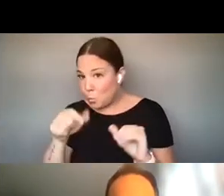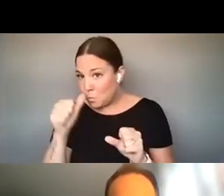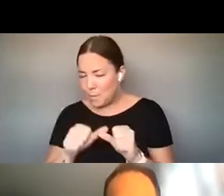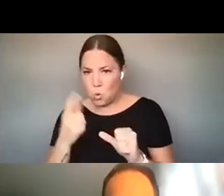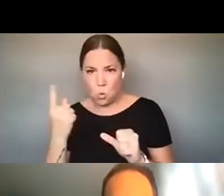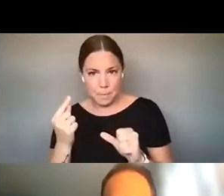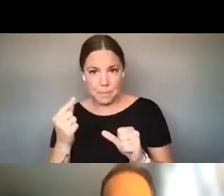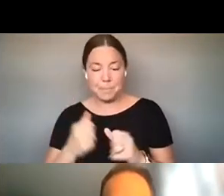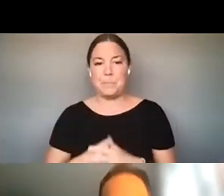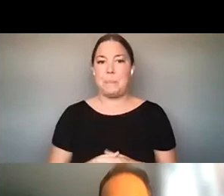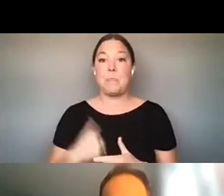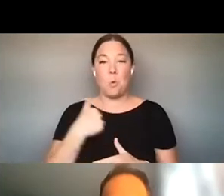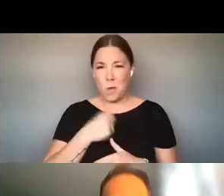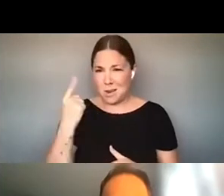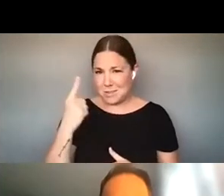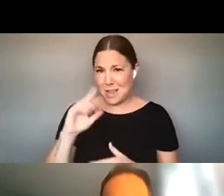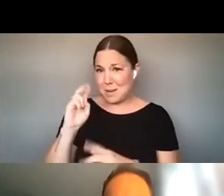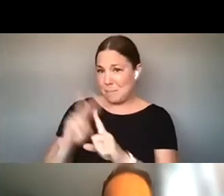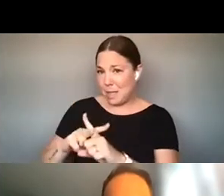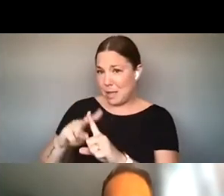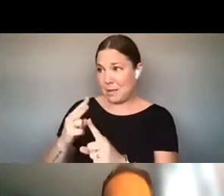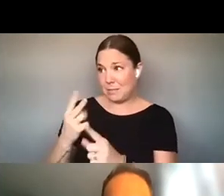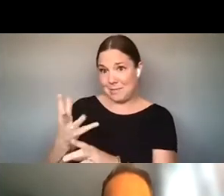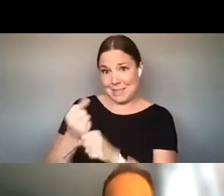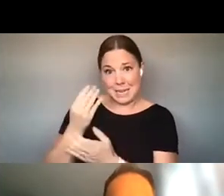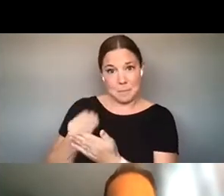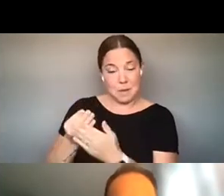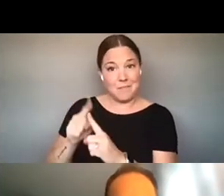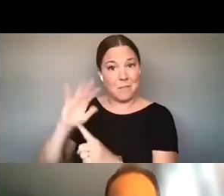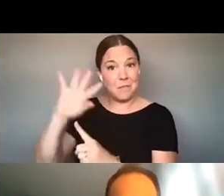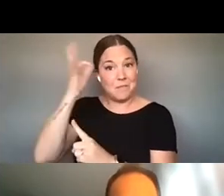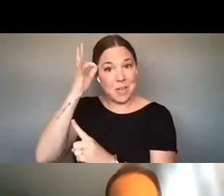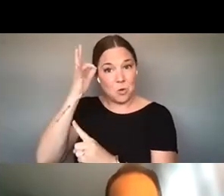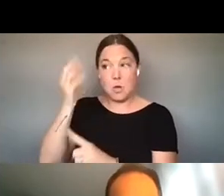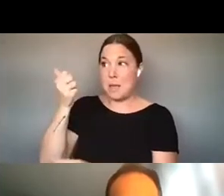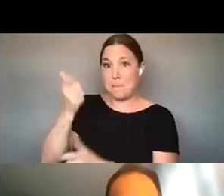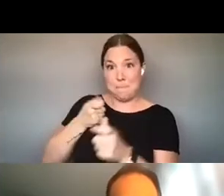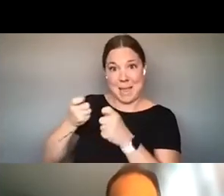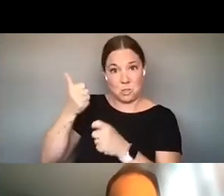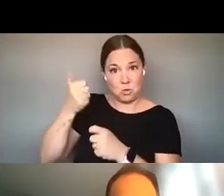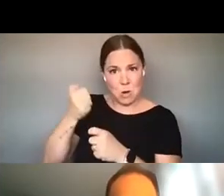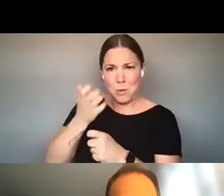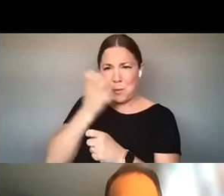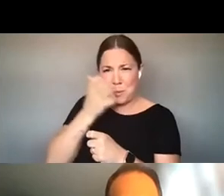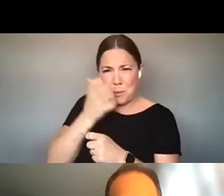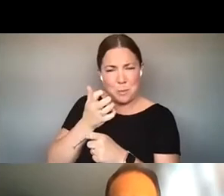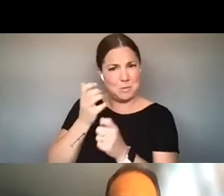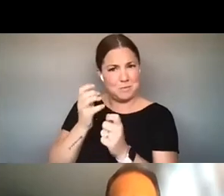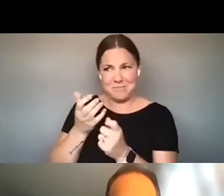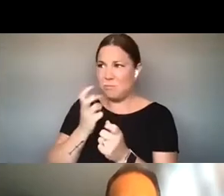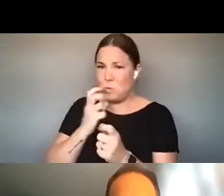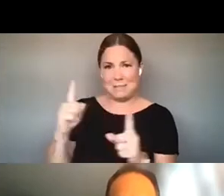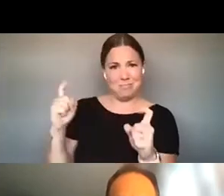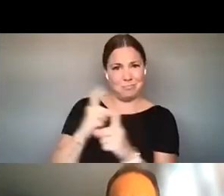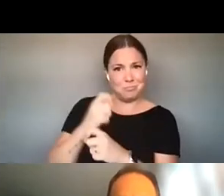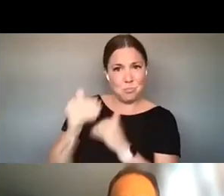understand that applying for federal funding and managing a grant can be a significant undertaking. We strive as